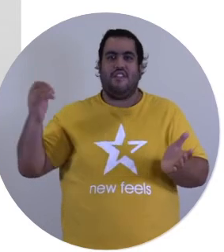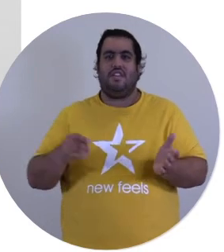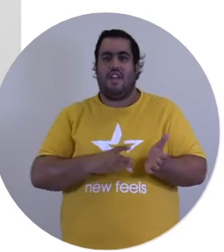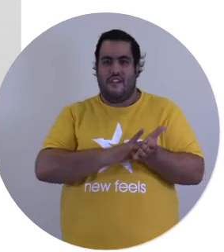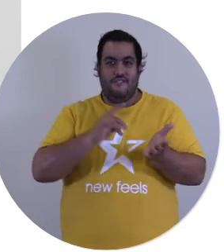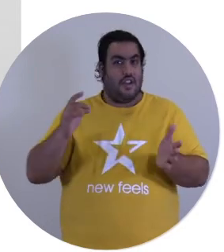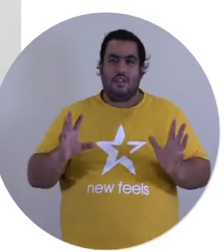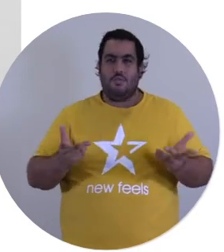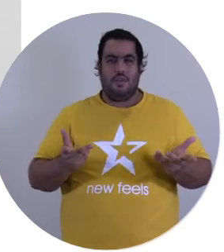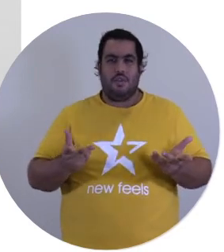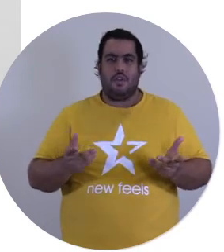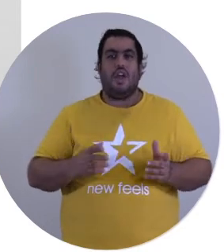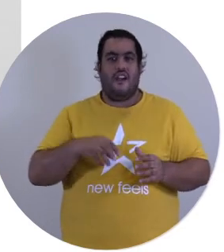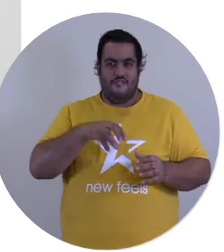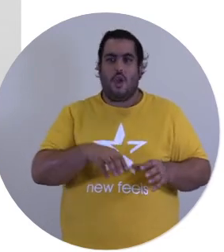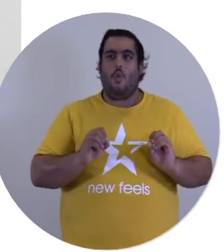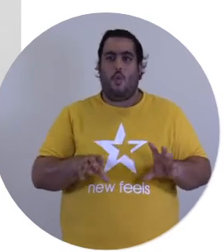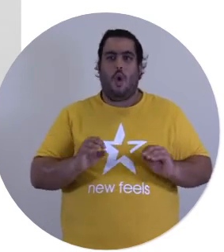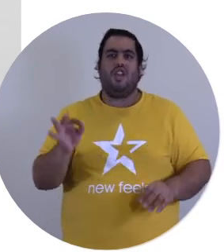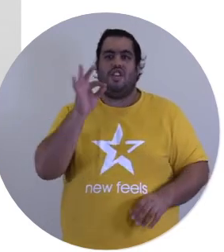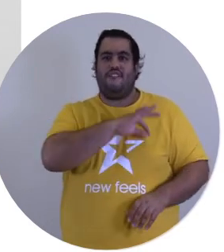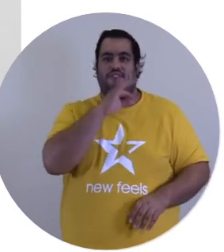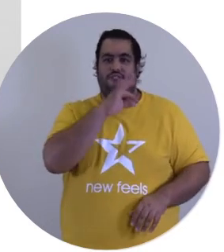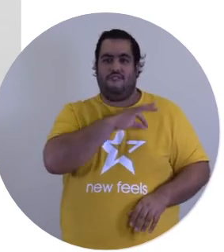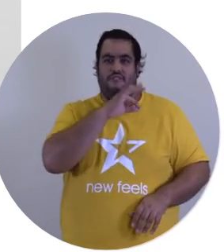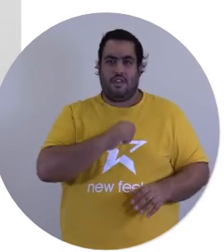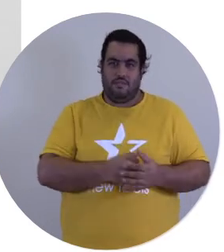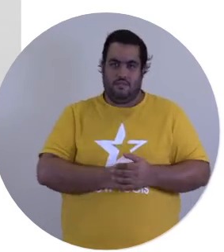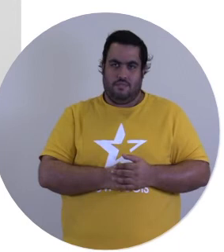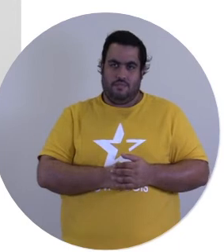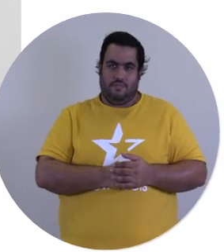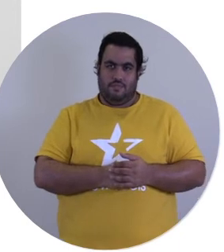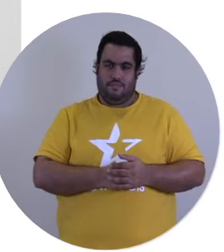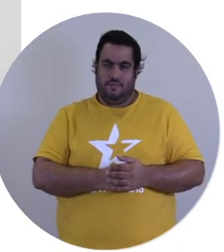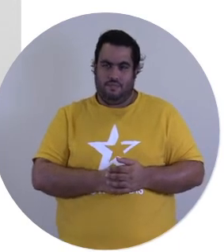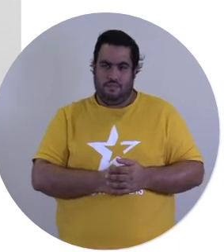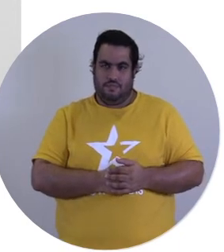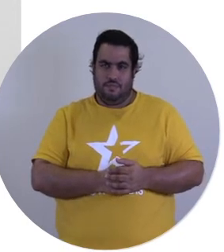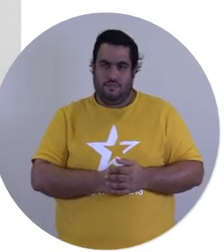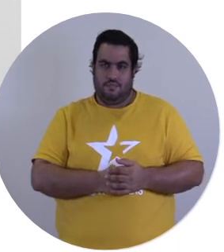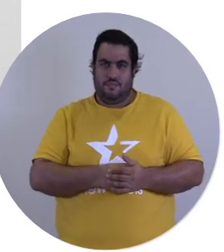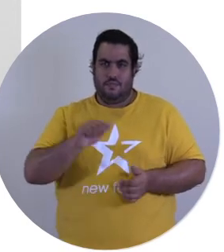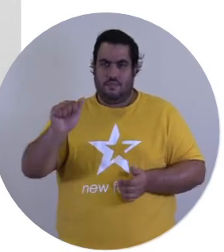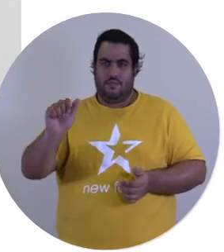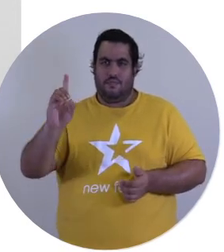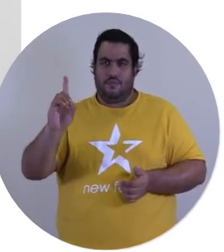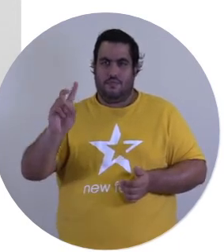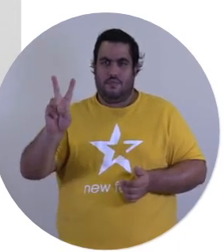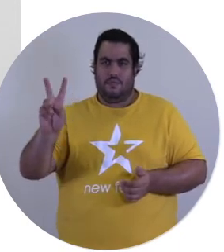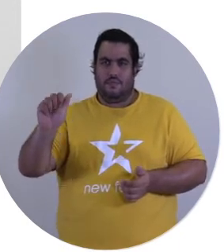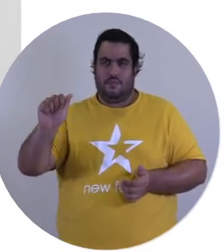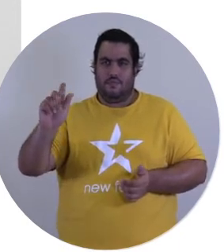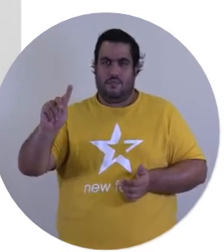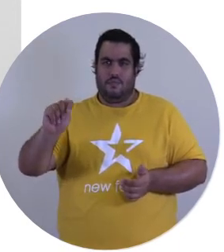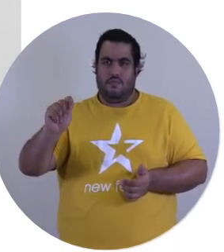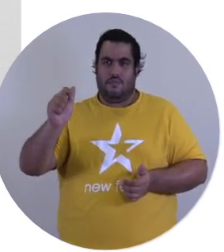example, you may find it advantageous to read carefully before you answer the question. Advantageous